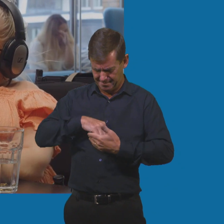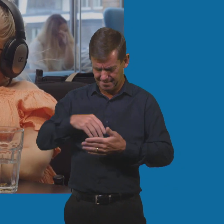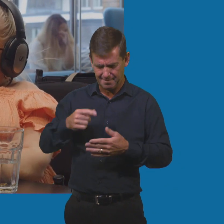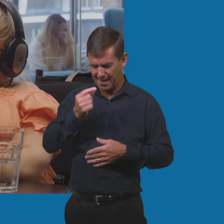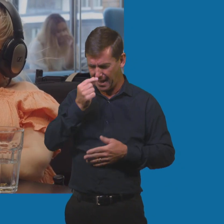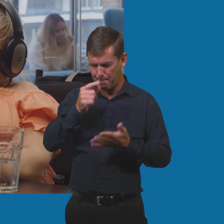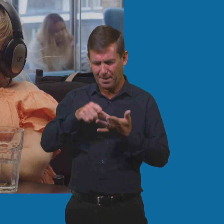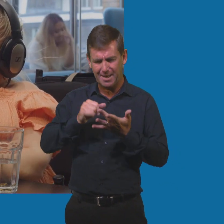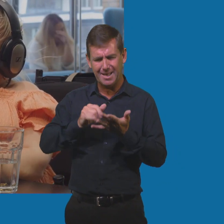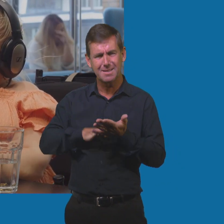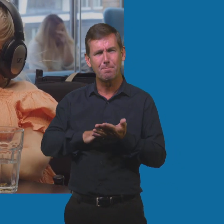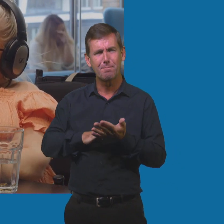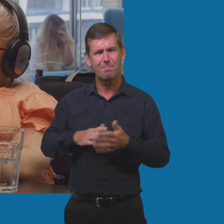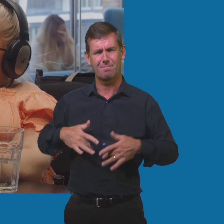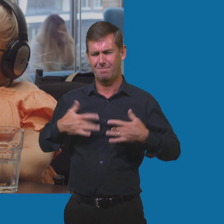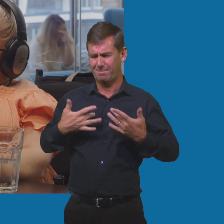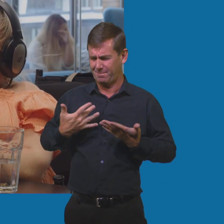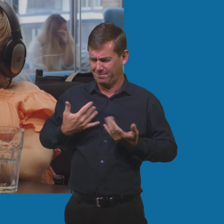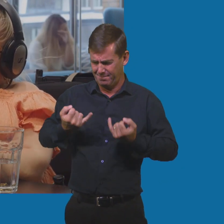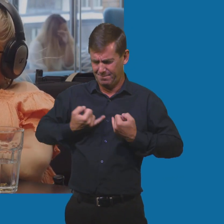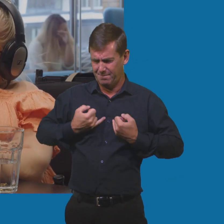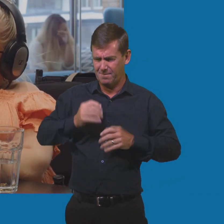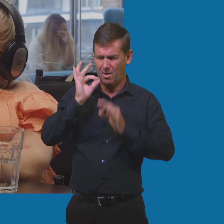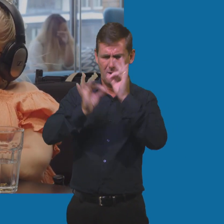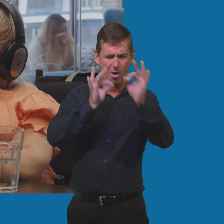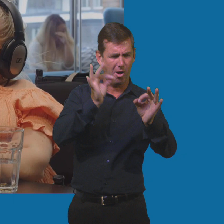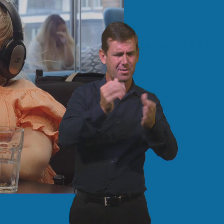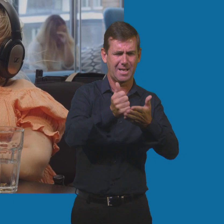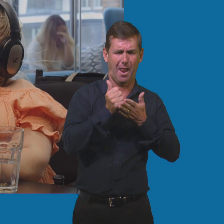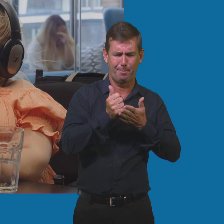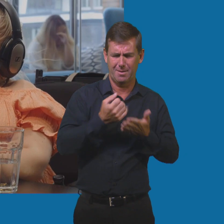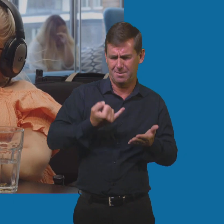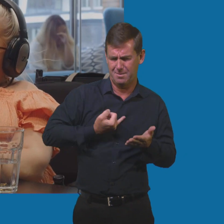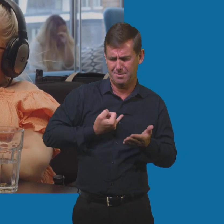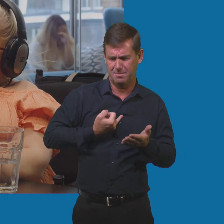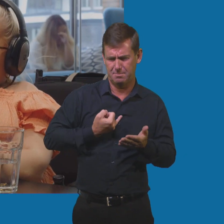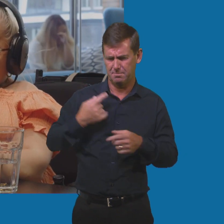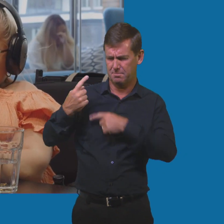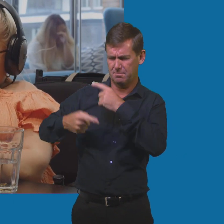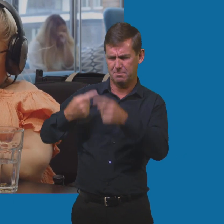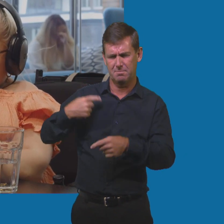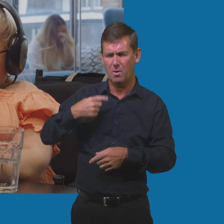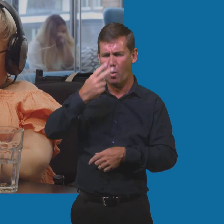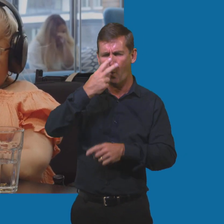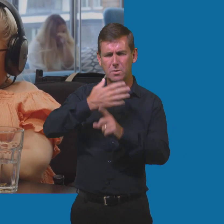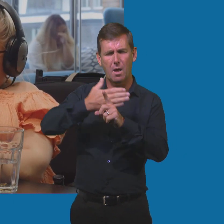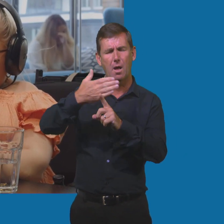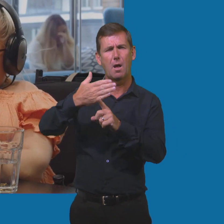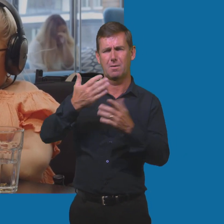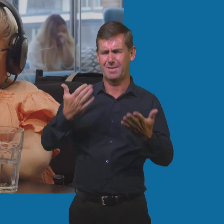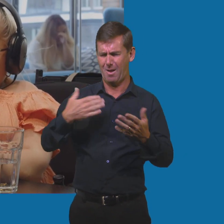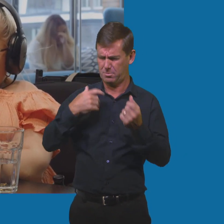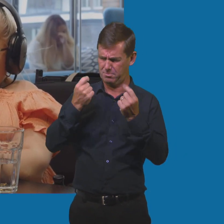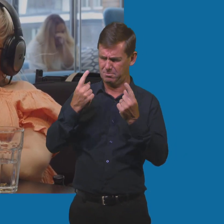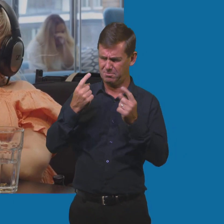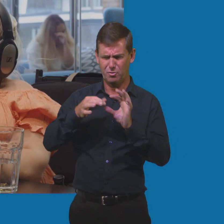guilty for asking for help from other people. As I've gotten a little bit older, I've actually said, well, actually all relationships have an element